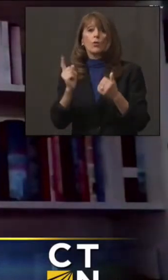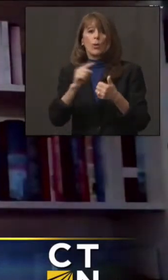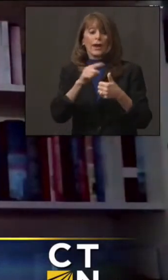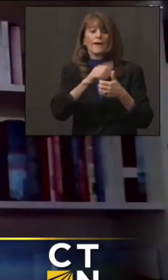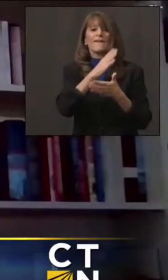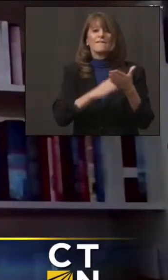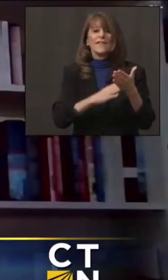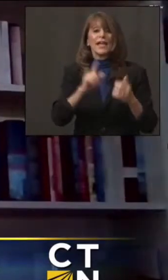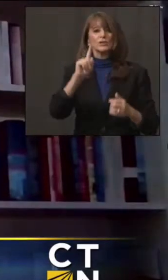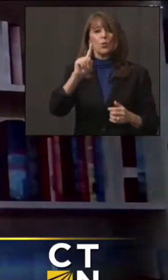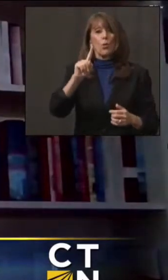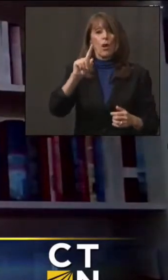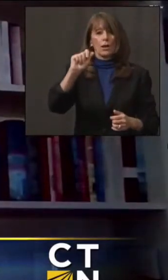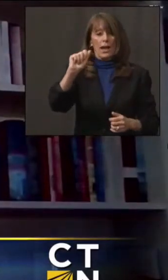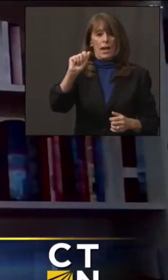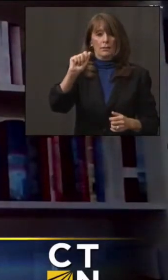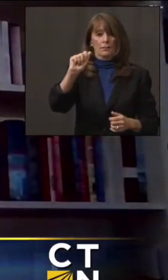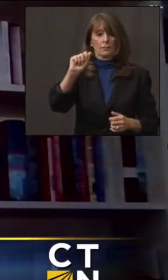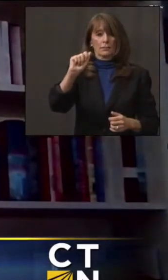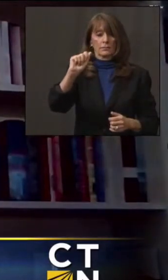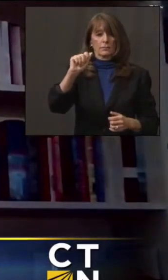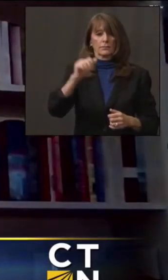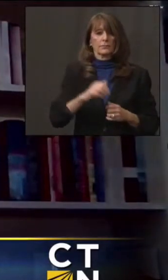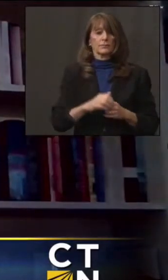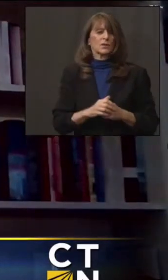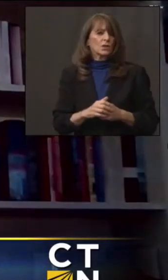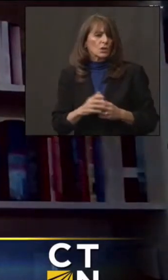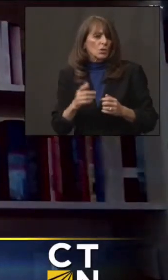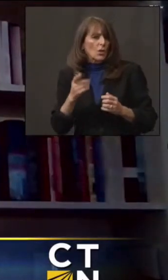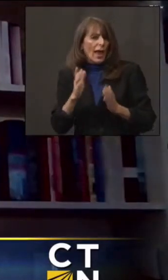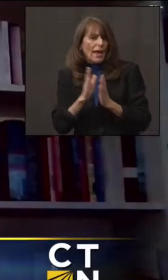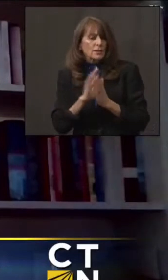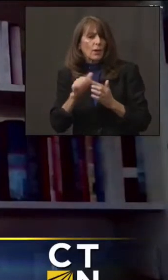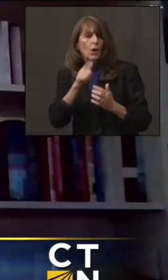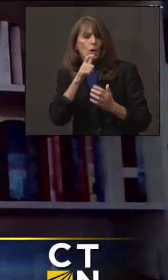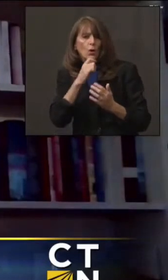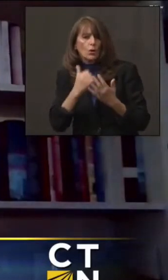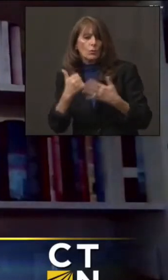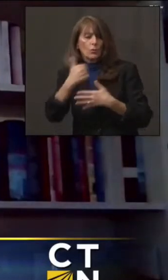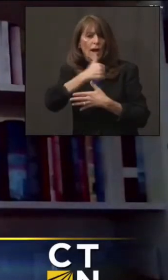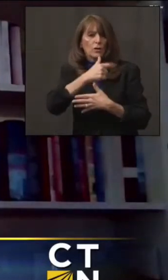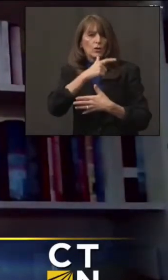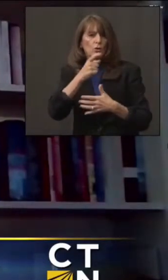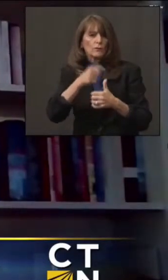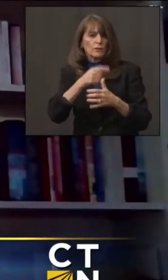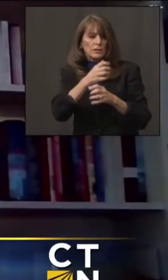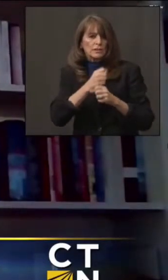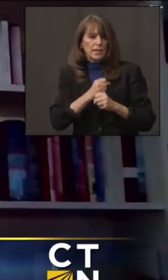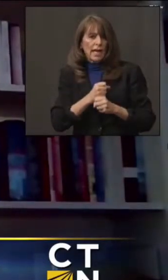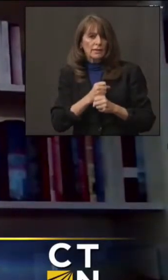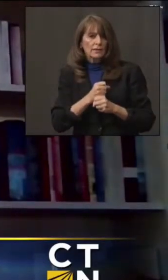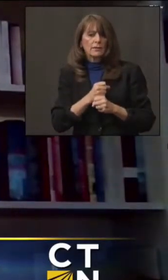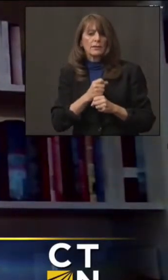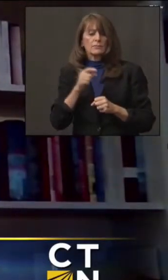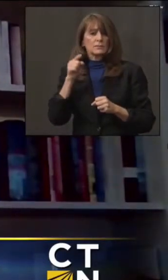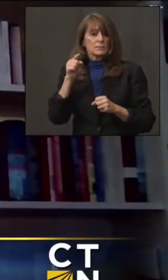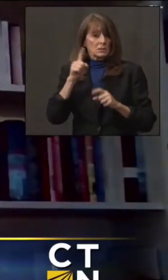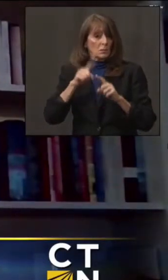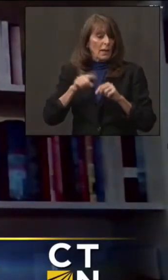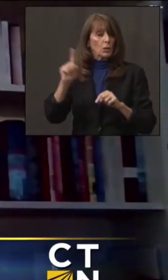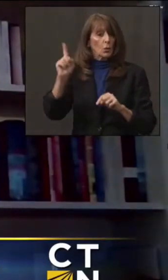And with respect to your question about prioritization within the long-term care facilities, we